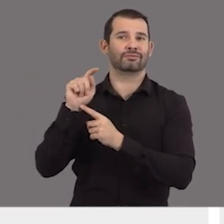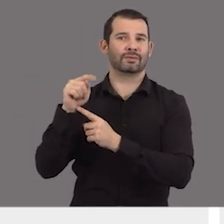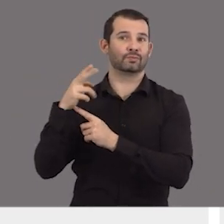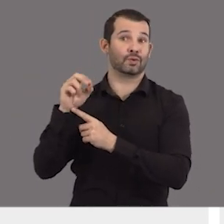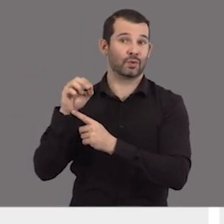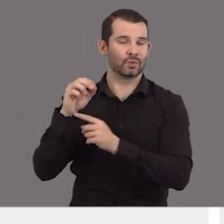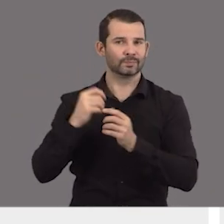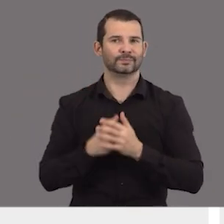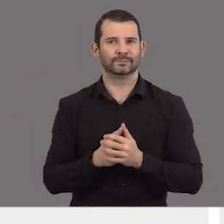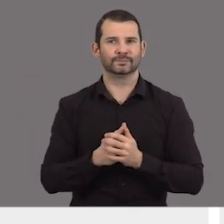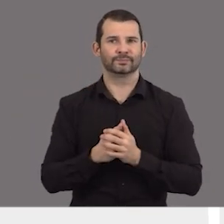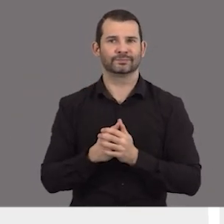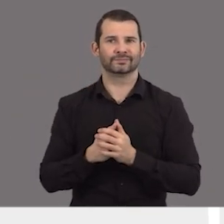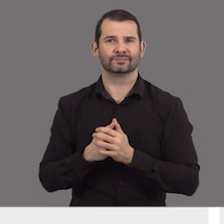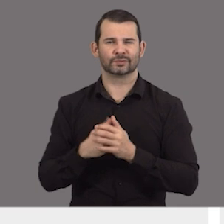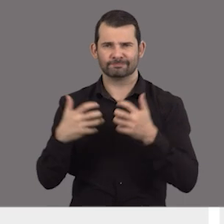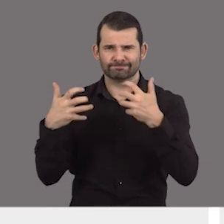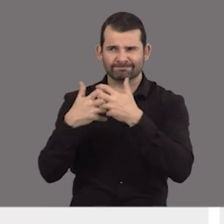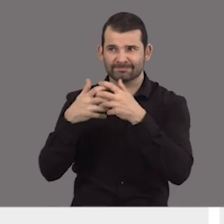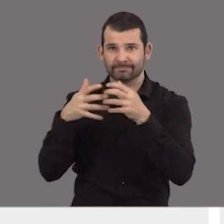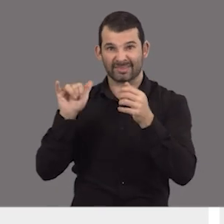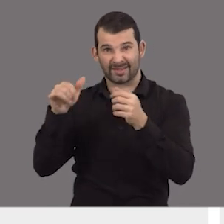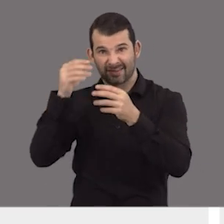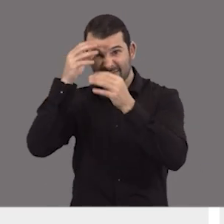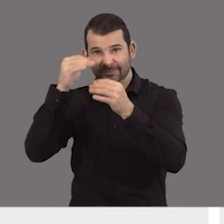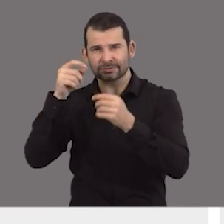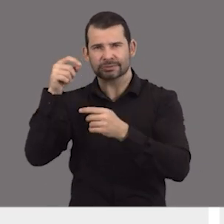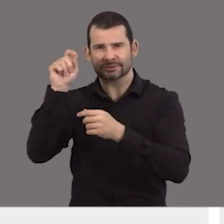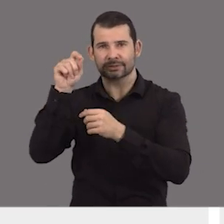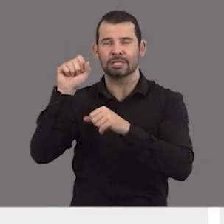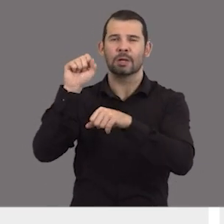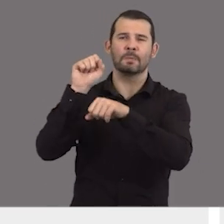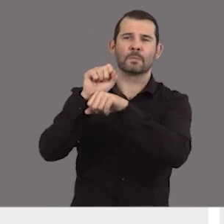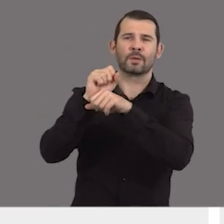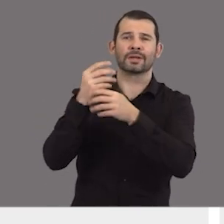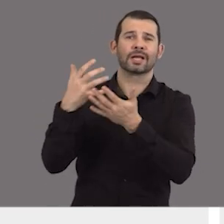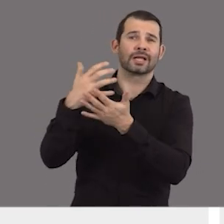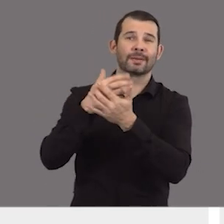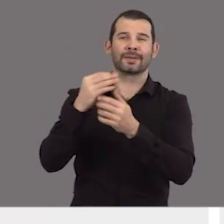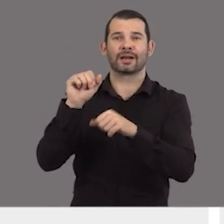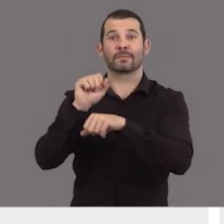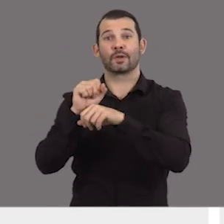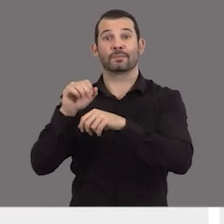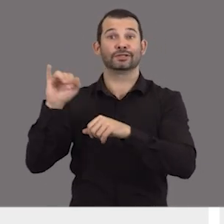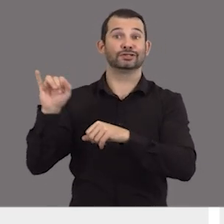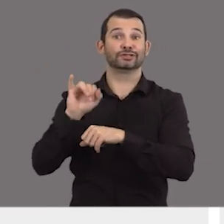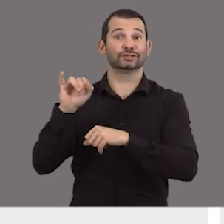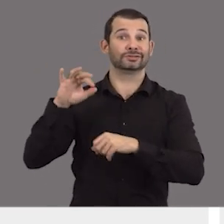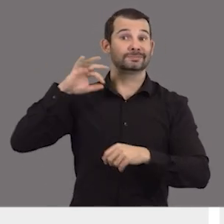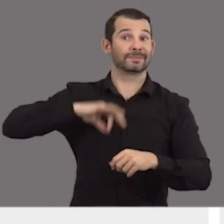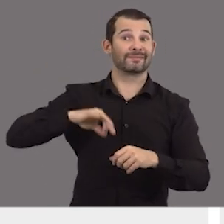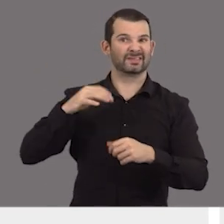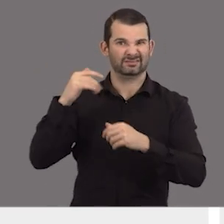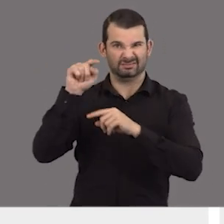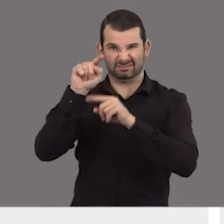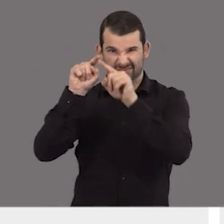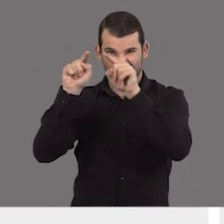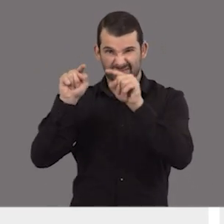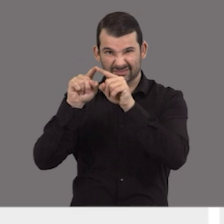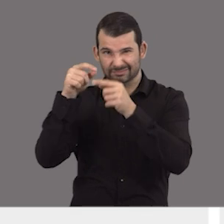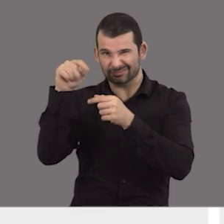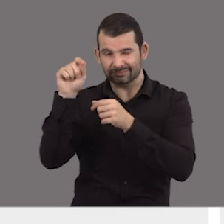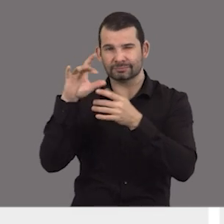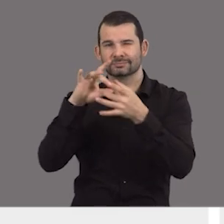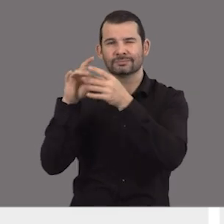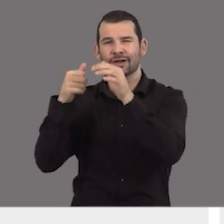Tutora Pro. To reflect this income, tick the Employment Income and Employment Insurance Benefits box in the